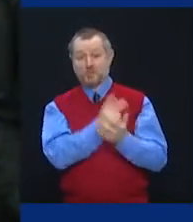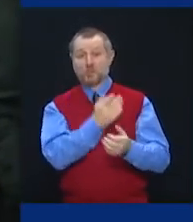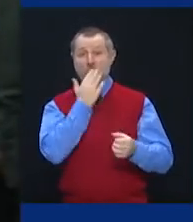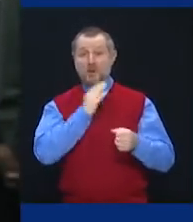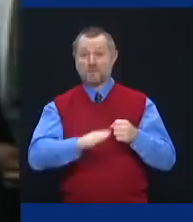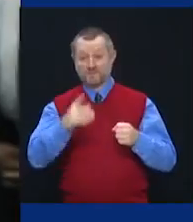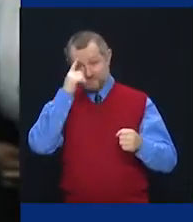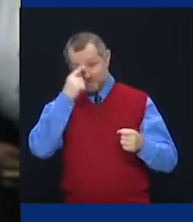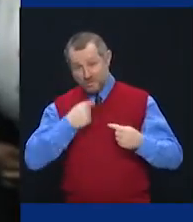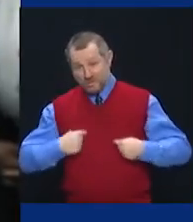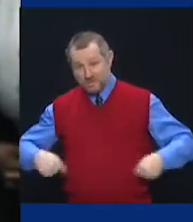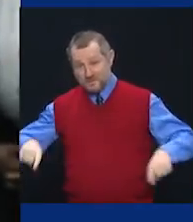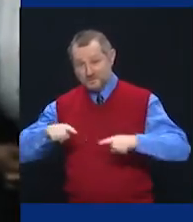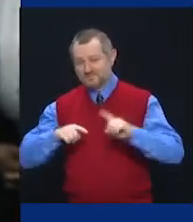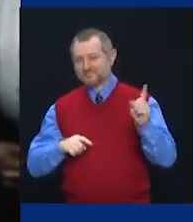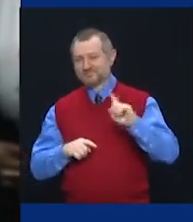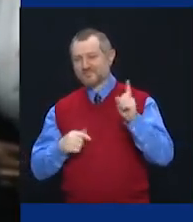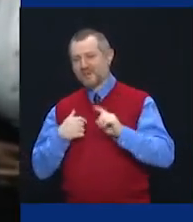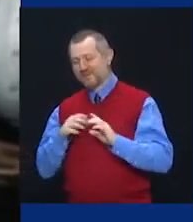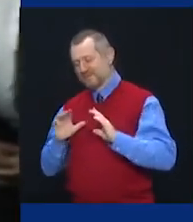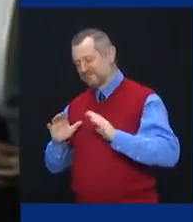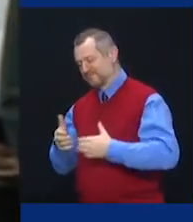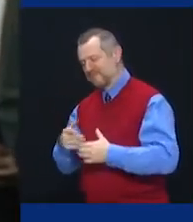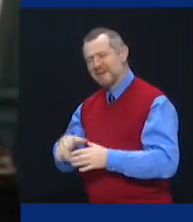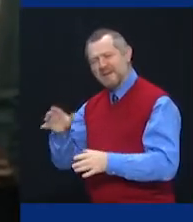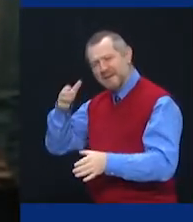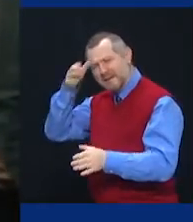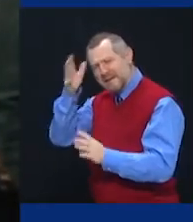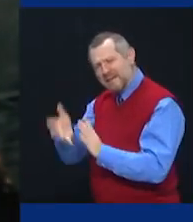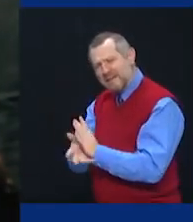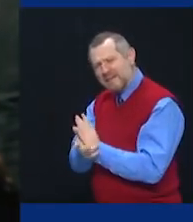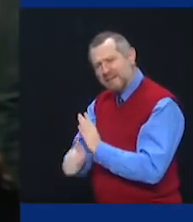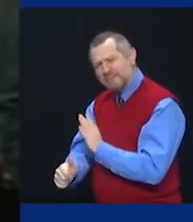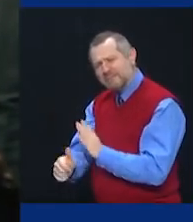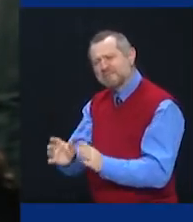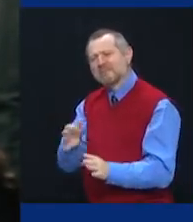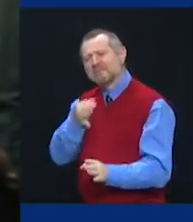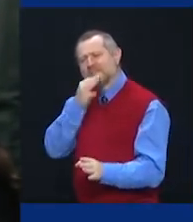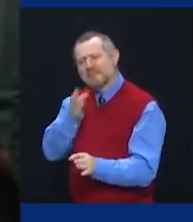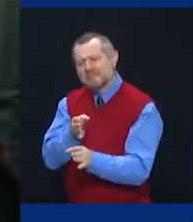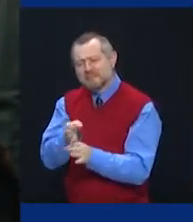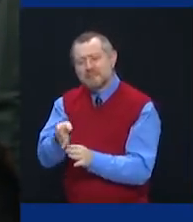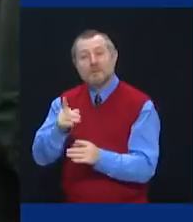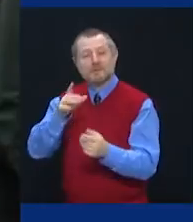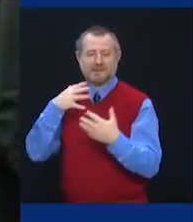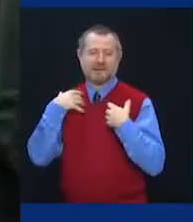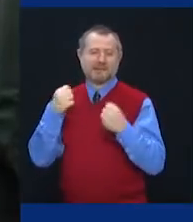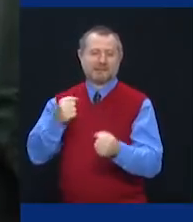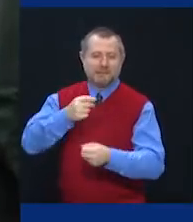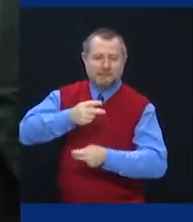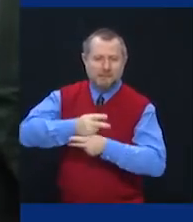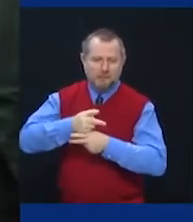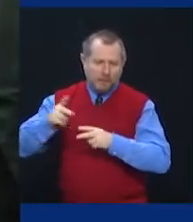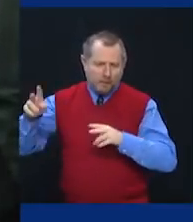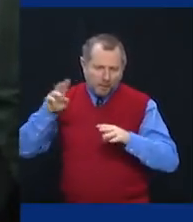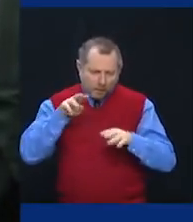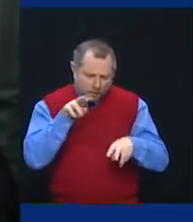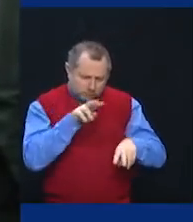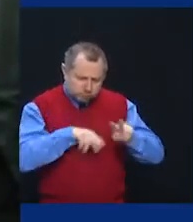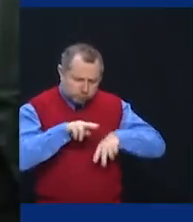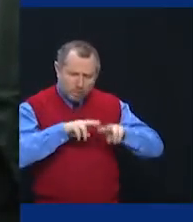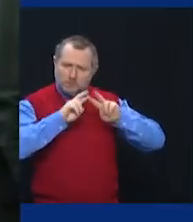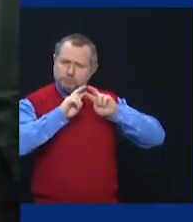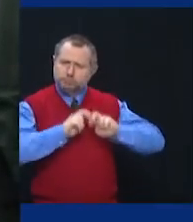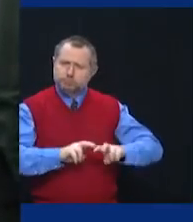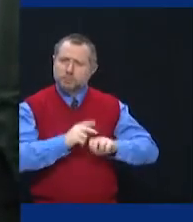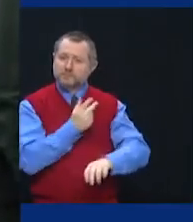the best healthcare minds in the state of New York. They all reviewed the vaccine. They all